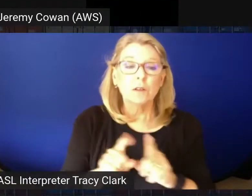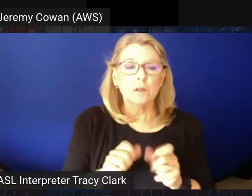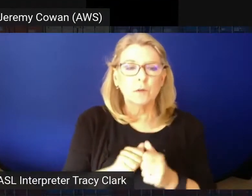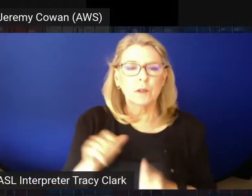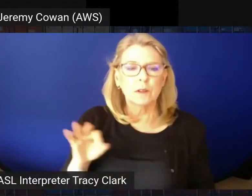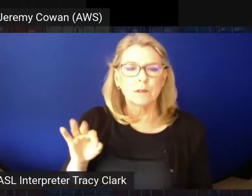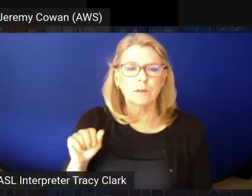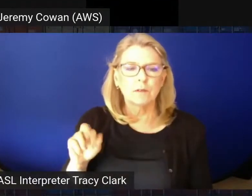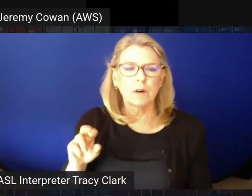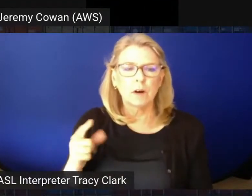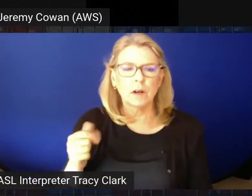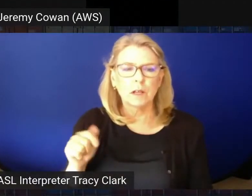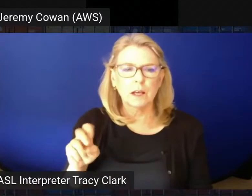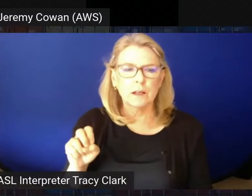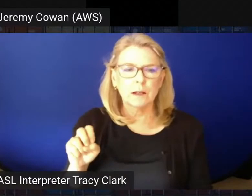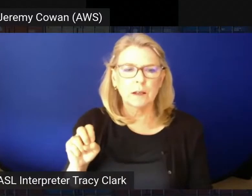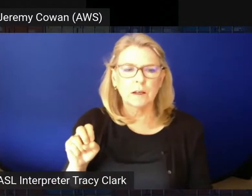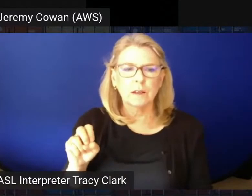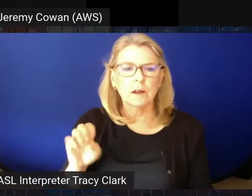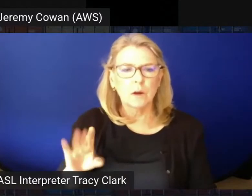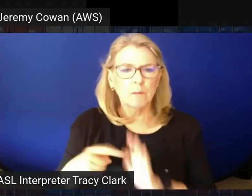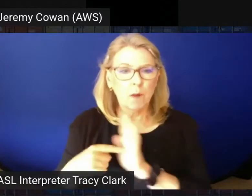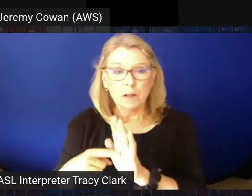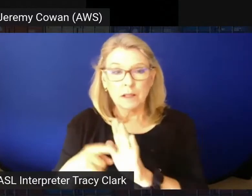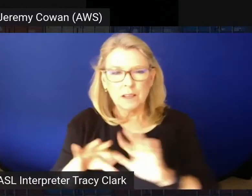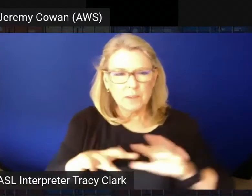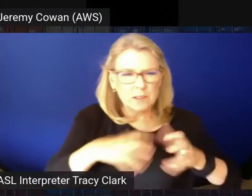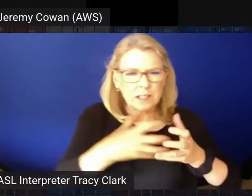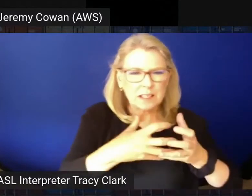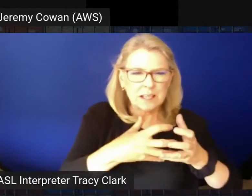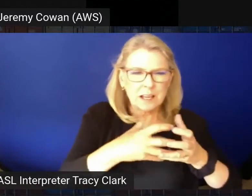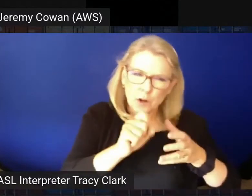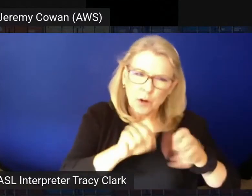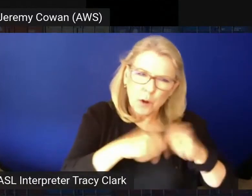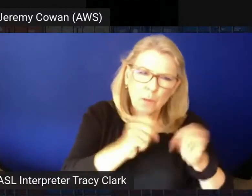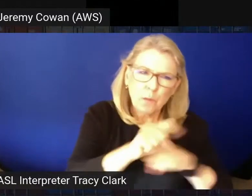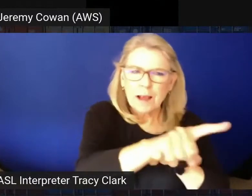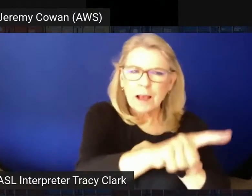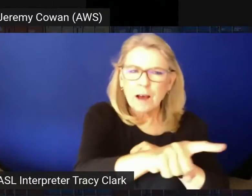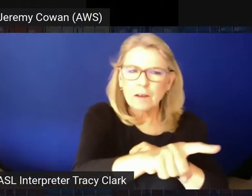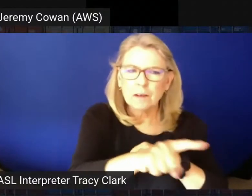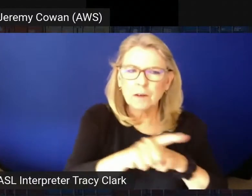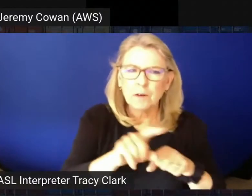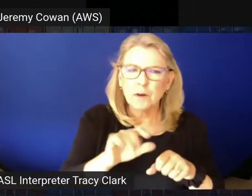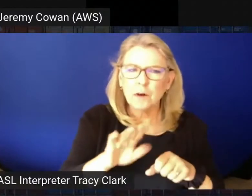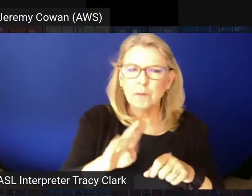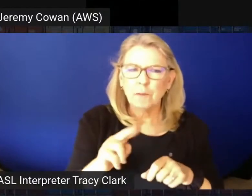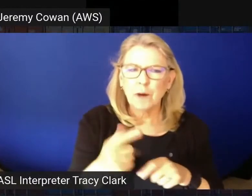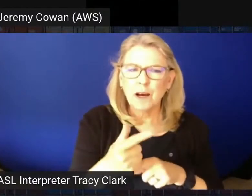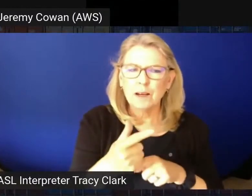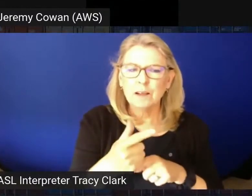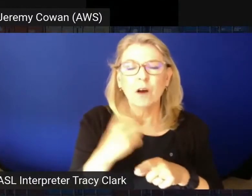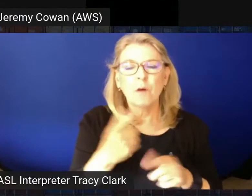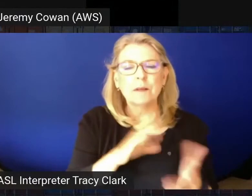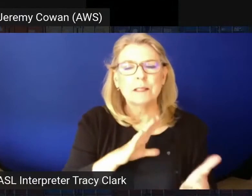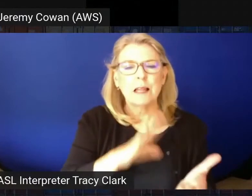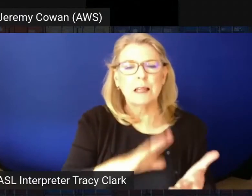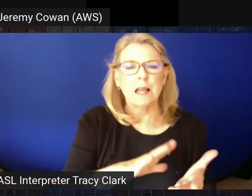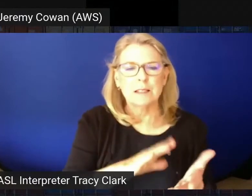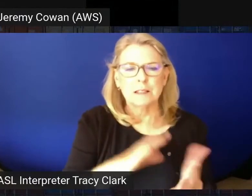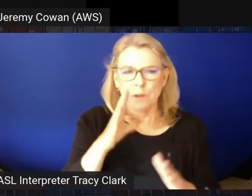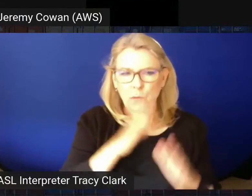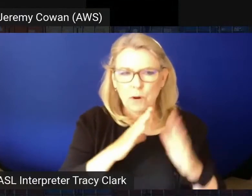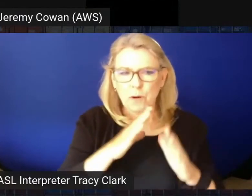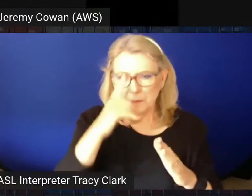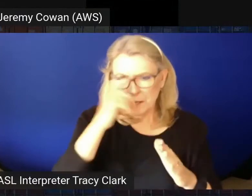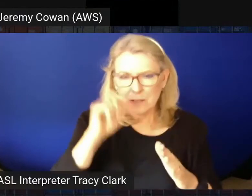model, when there's a container breakout type bug, like it's always less of a worry because you only have one pod per